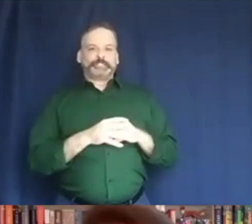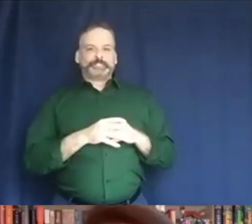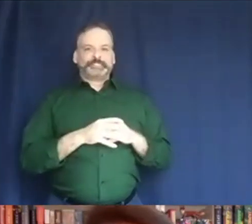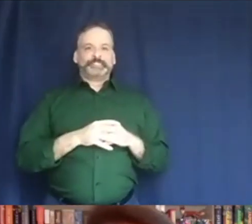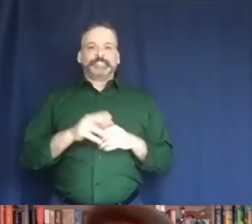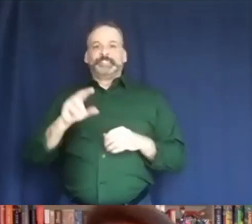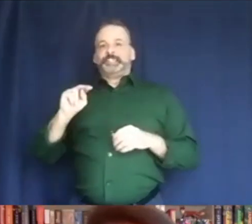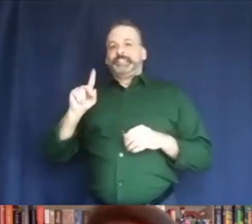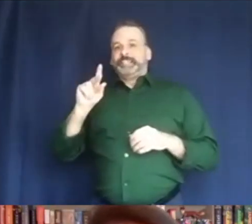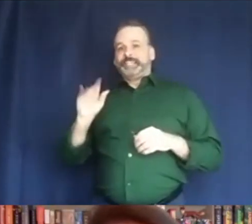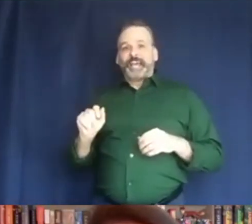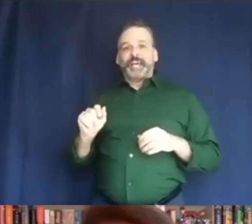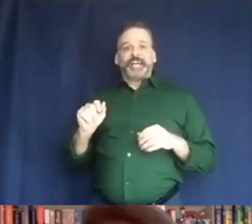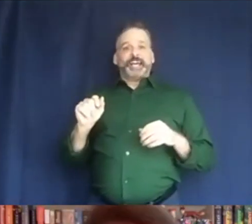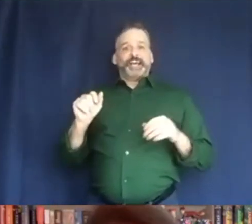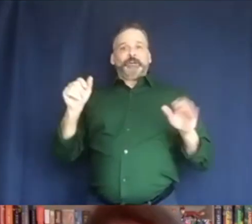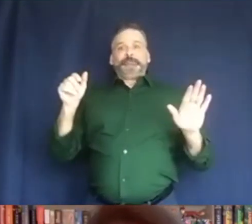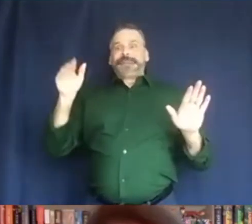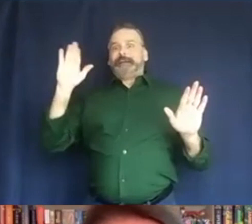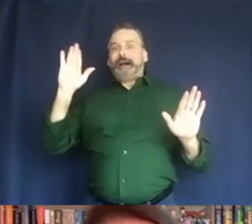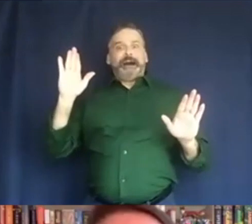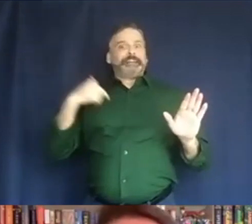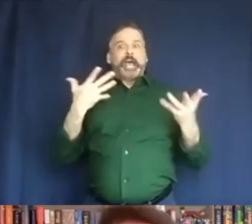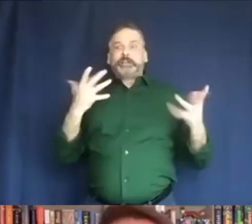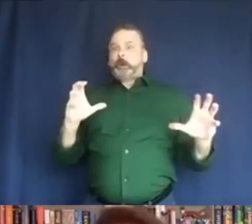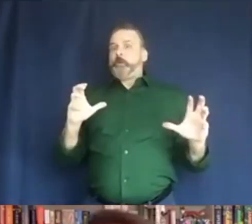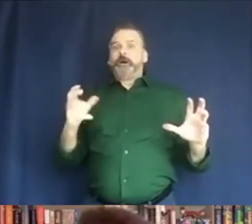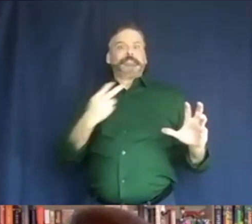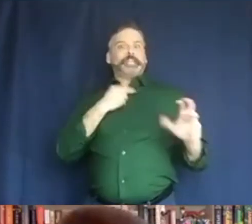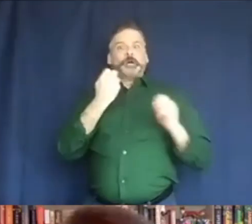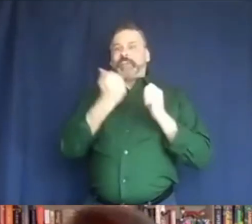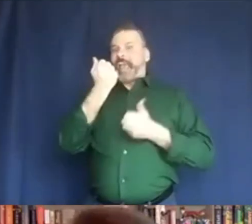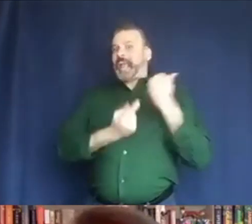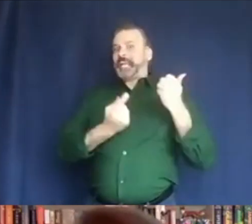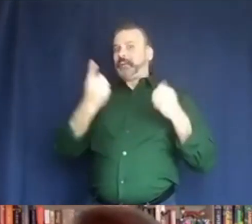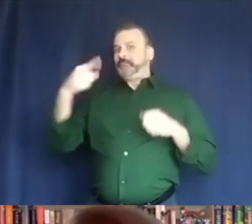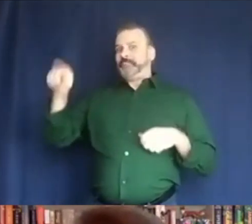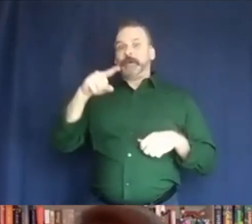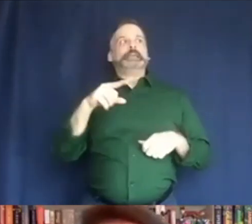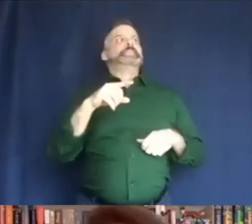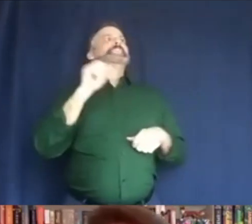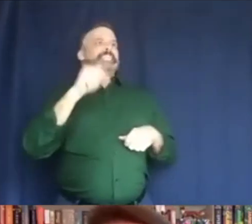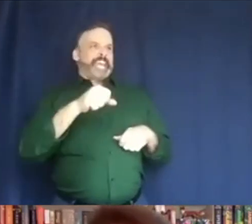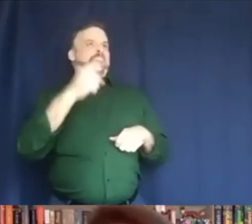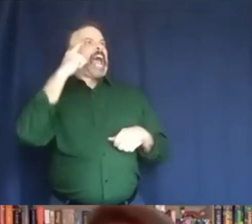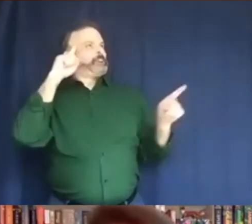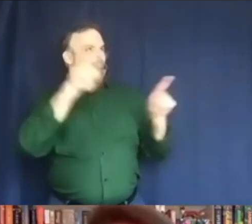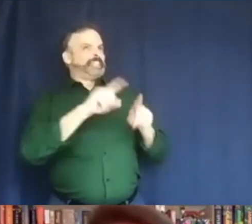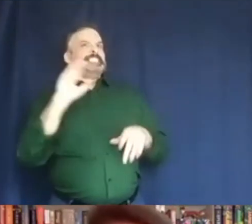Oh God, I don't think I want to be quarantined with any of them. Yeah, I was like, that seems like a very bad idea. They're